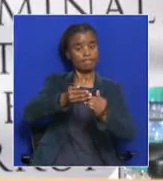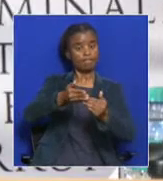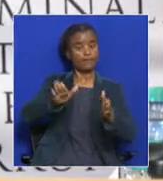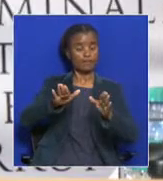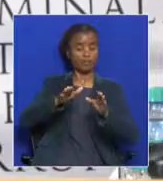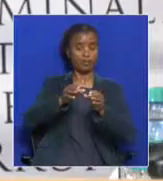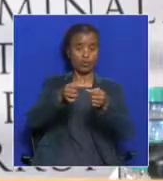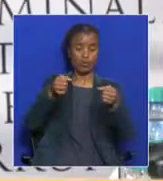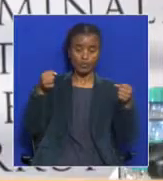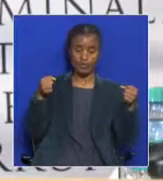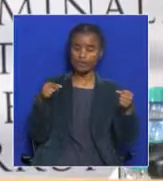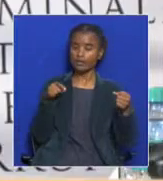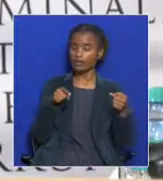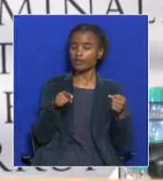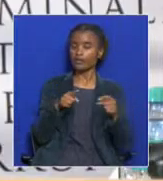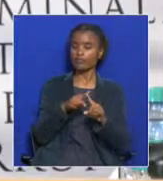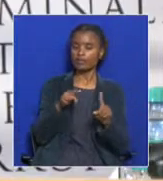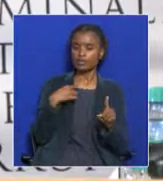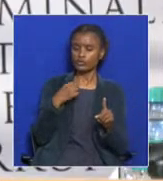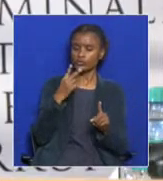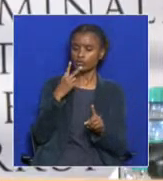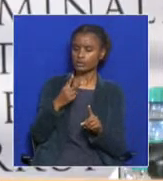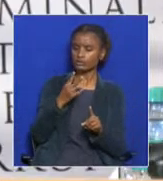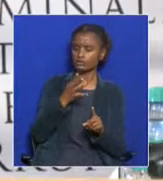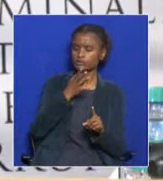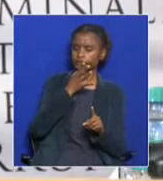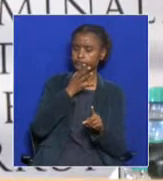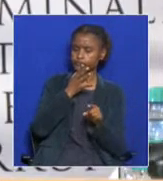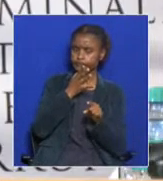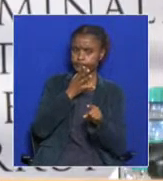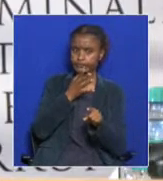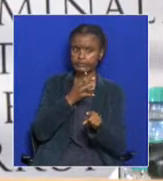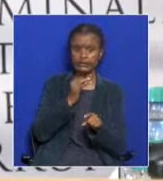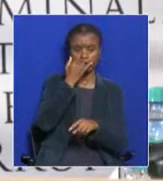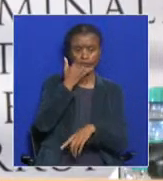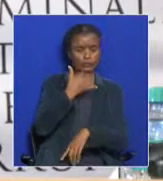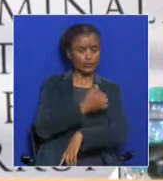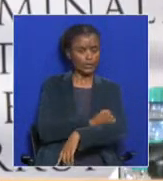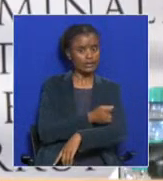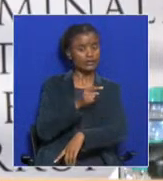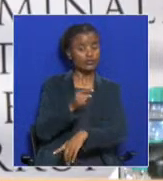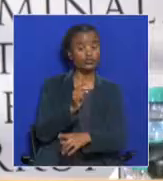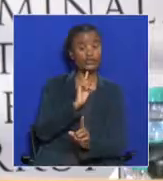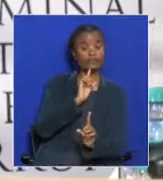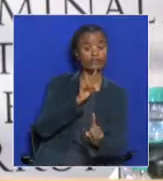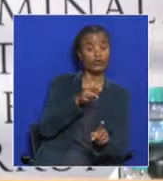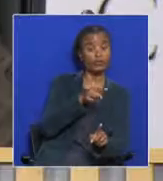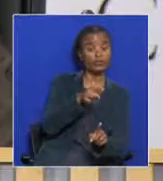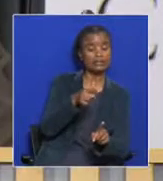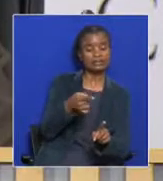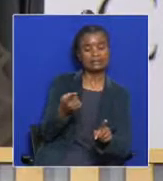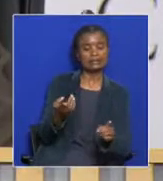not close the container, instruct her to take it to a proper place that would allow you to carry out your work?